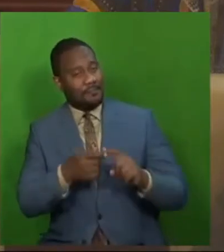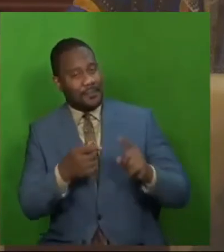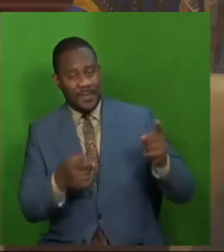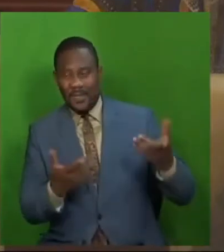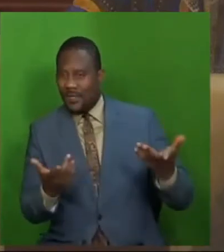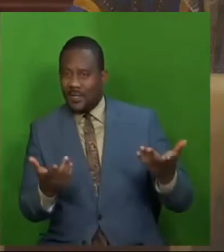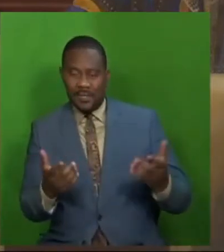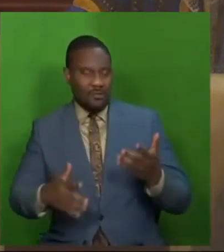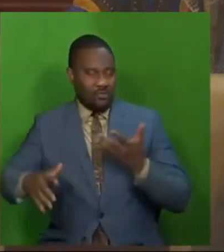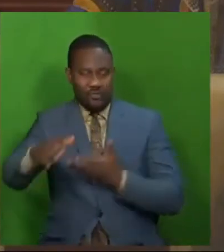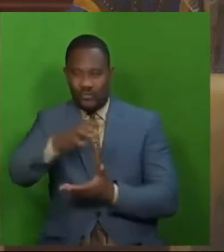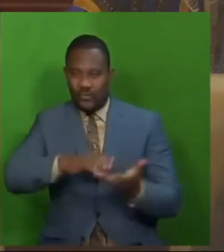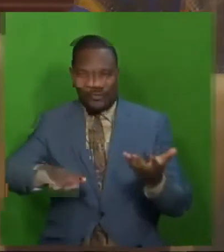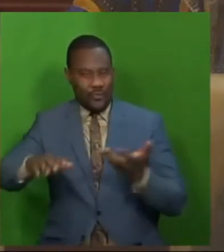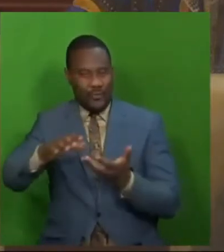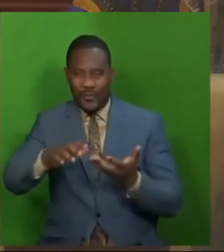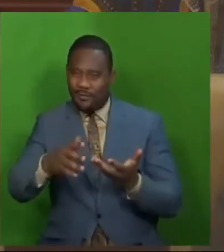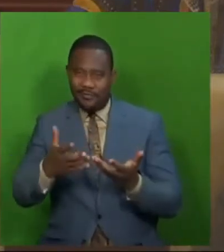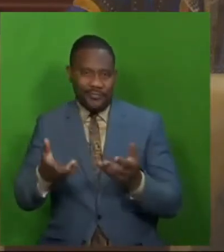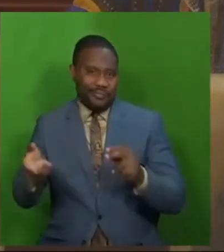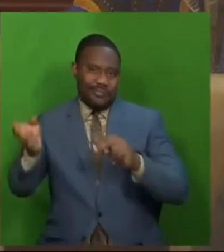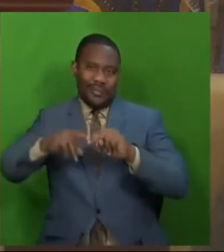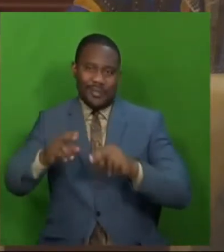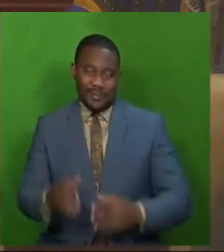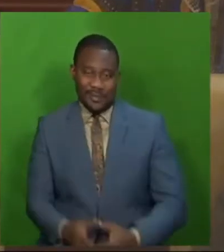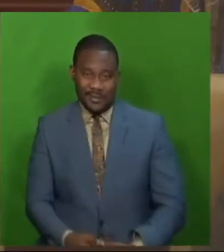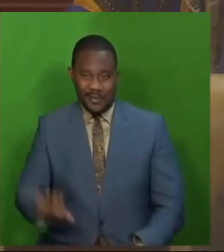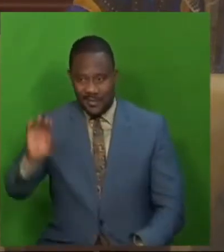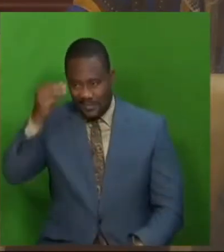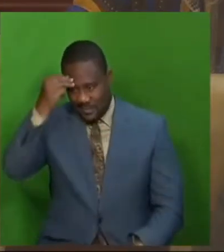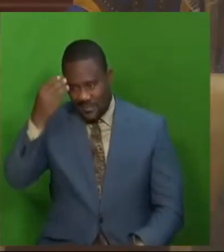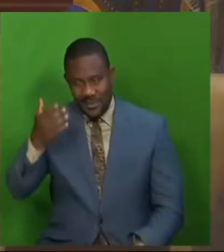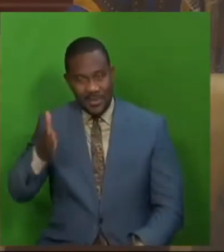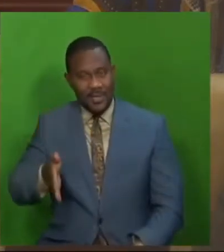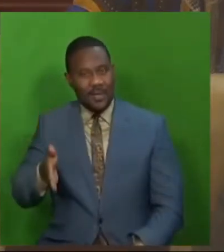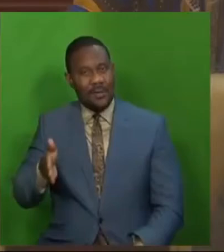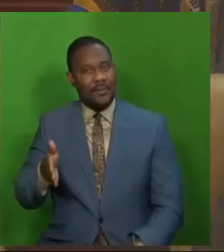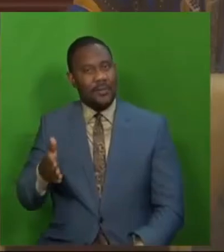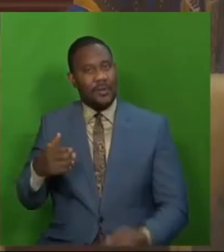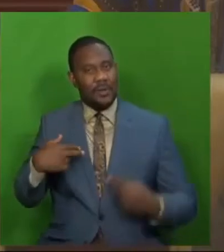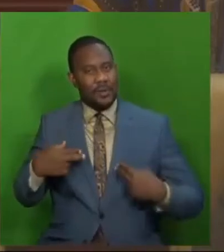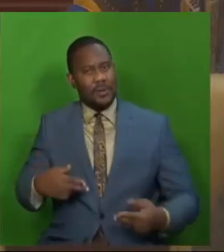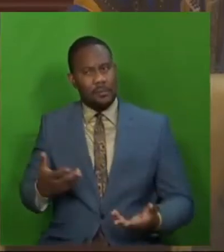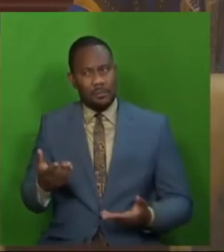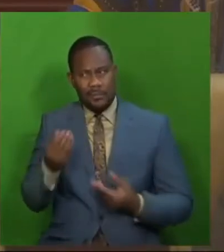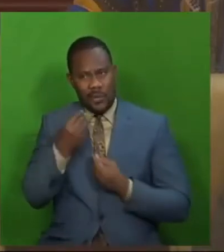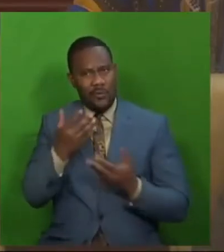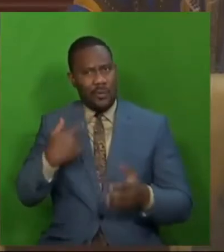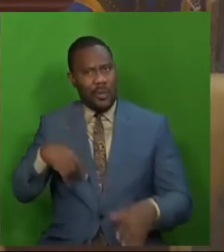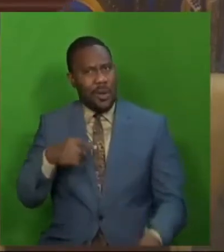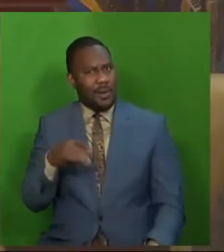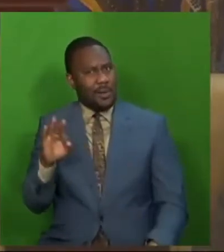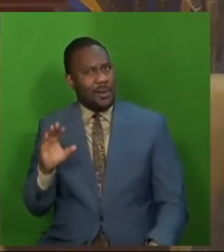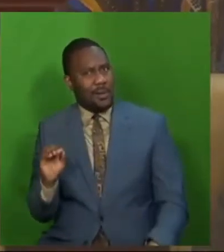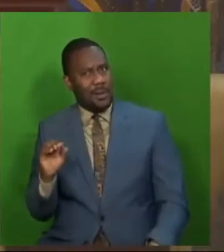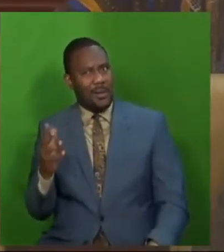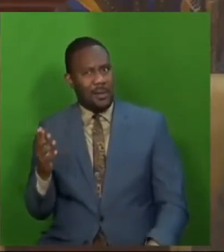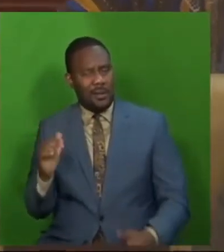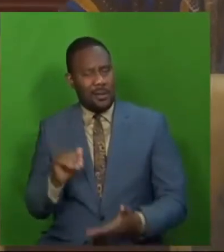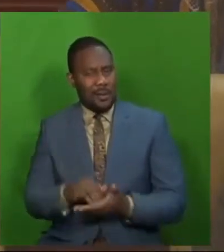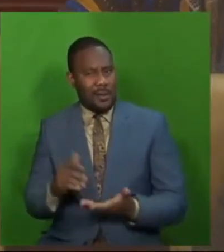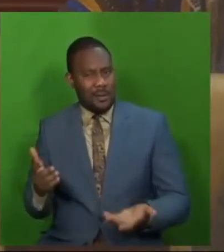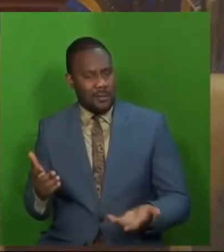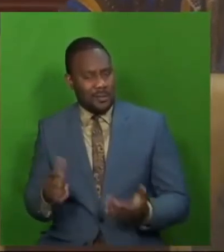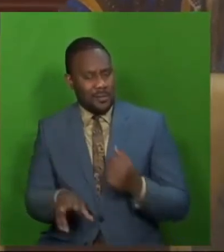confusion. The Minister for Health gave us 90,000. The Deputy Finance